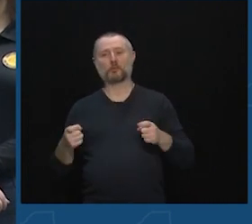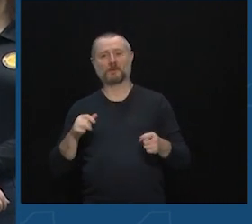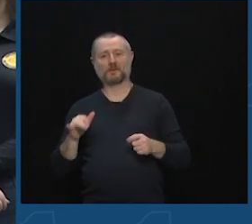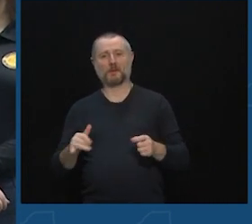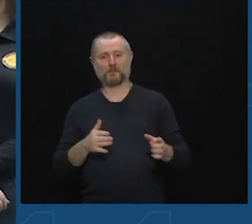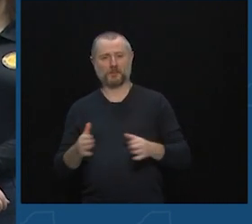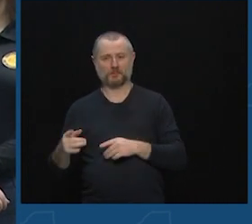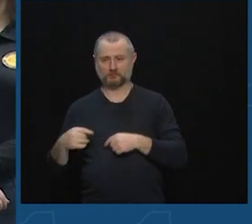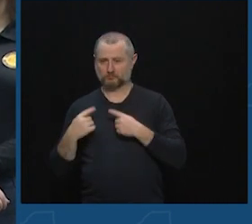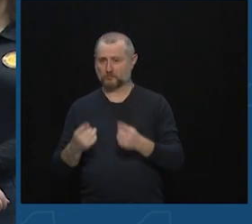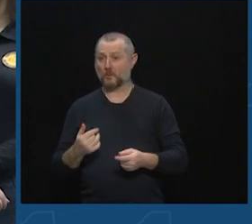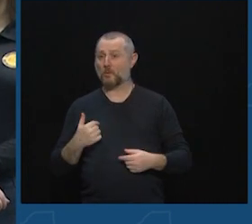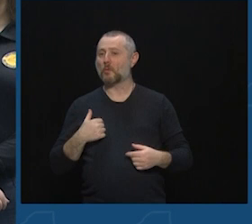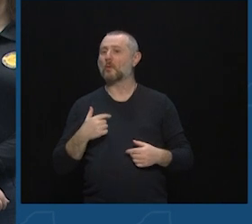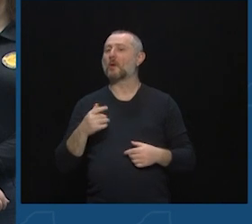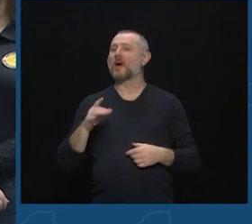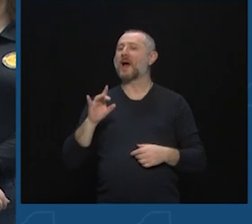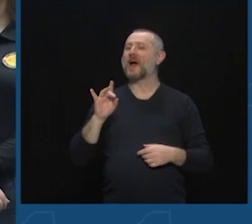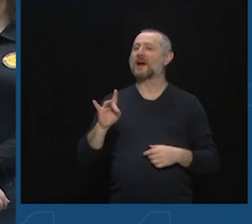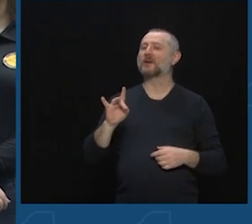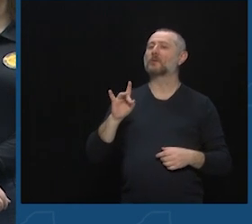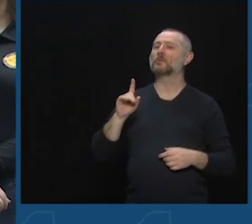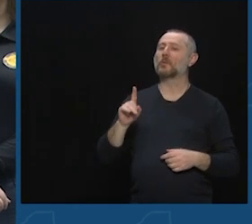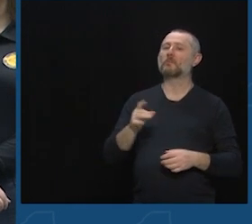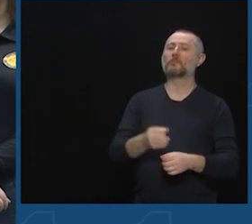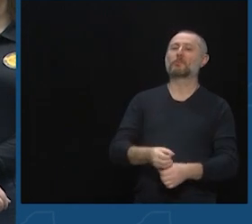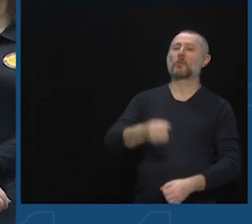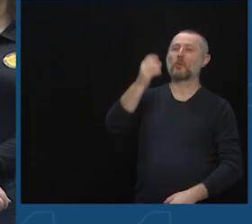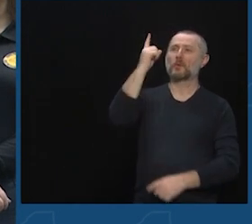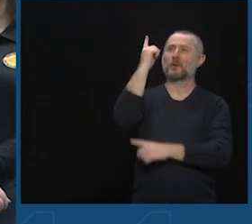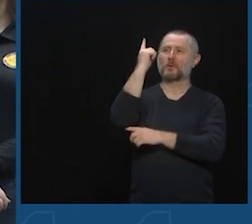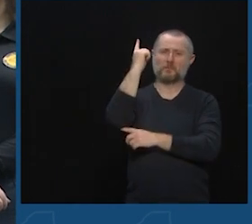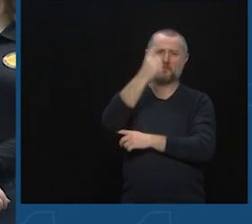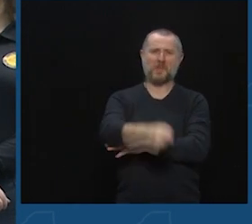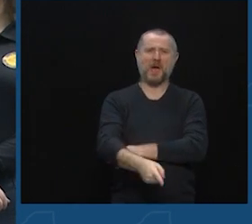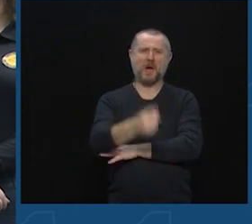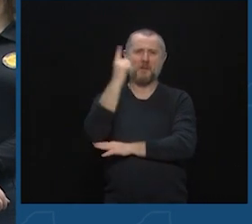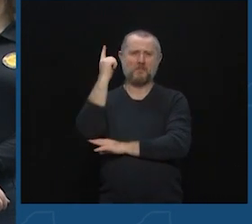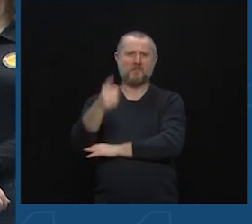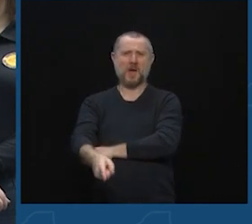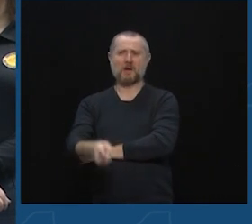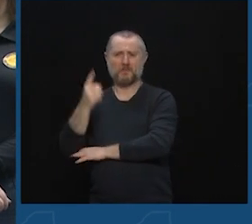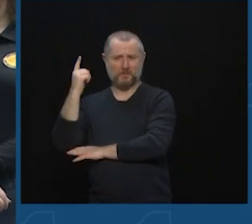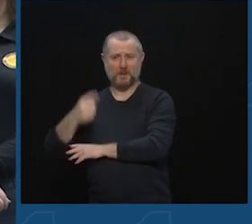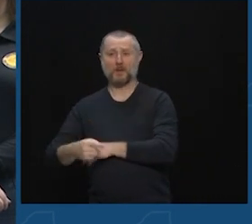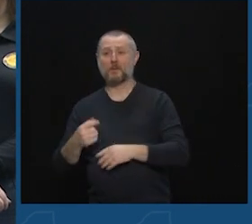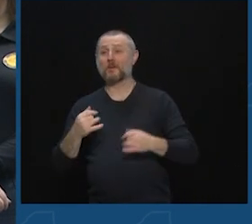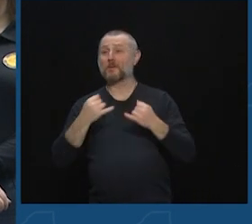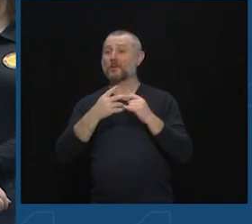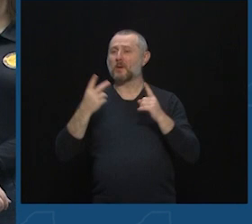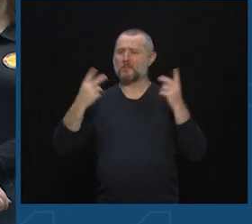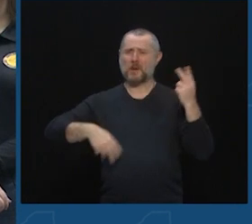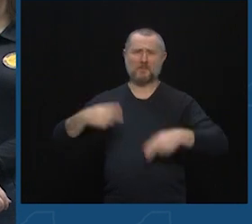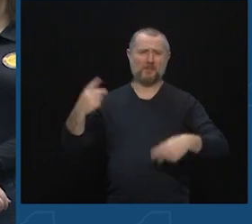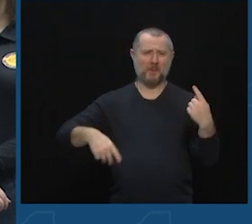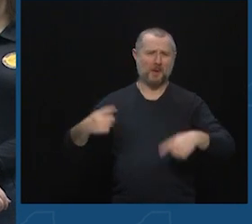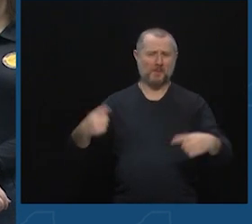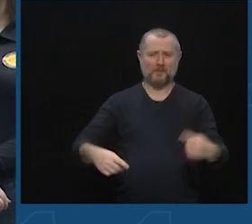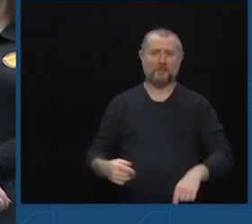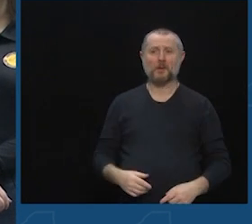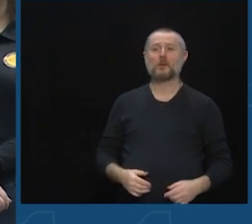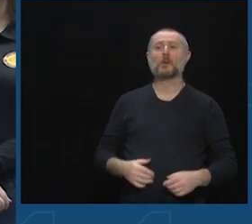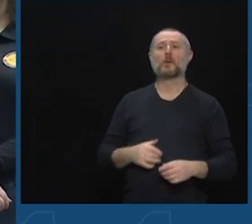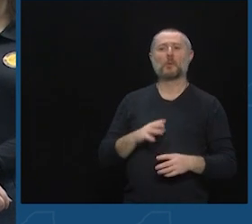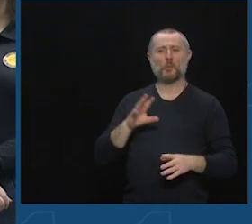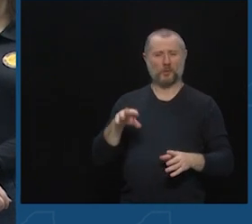experienced 81 broken poles and over 24 reports of wires down, almost entirely without the county, within the